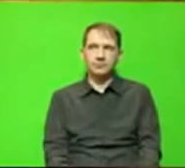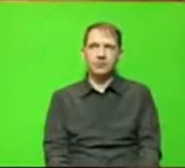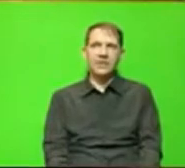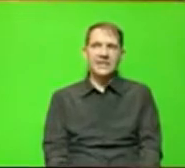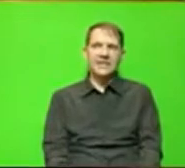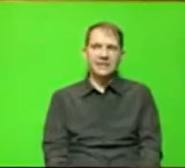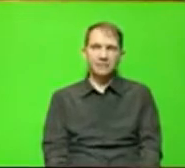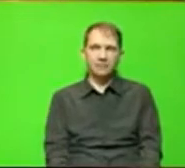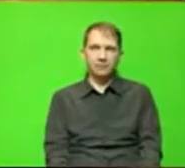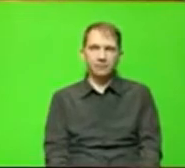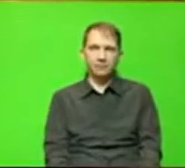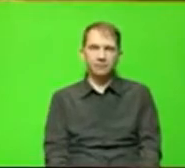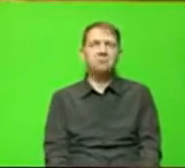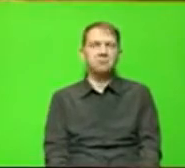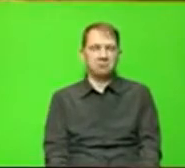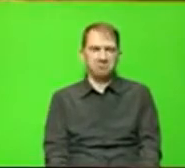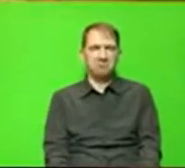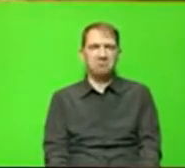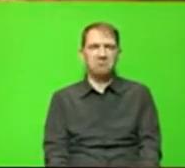Thank you very much,